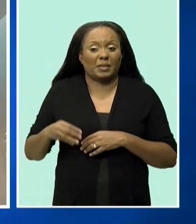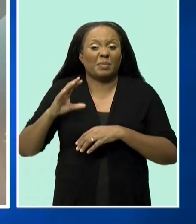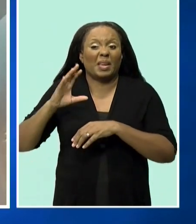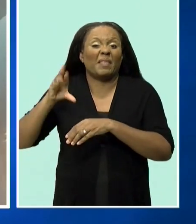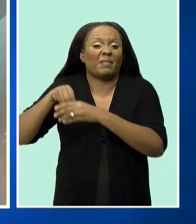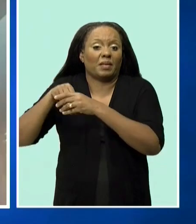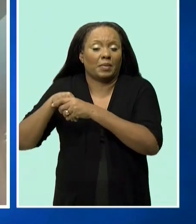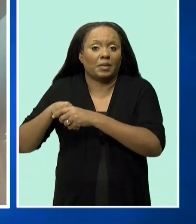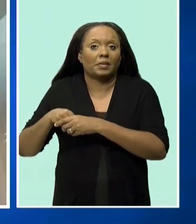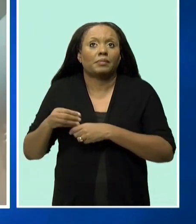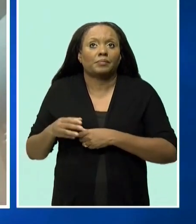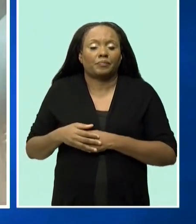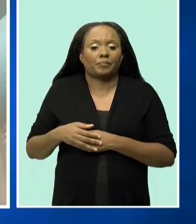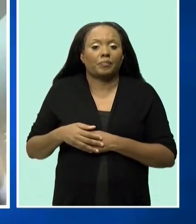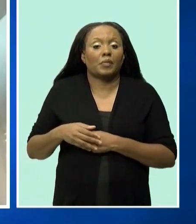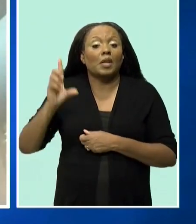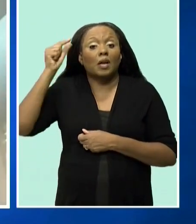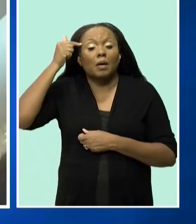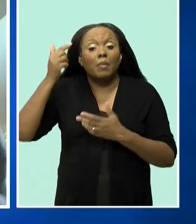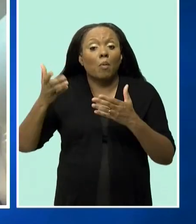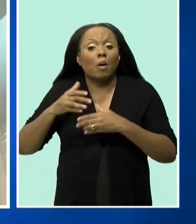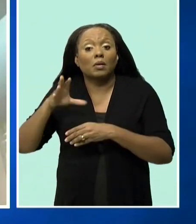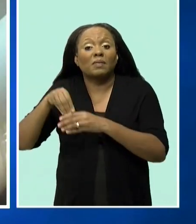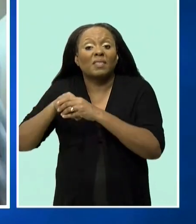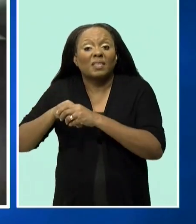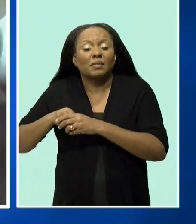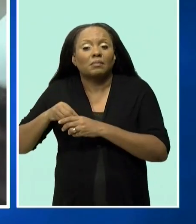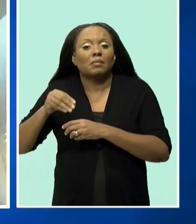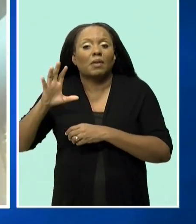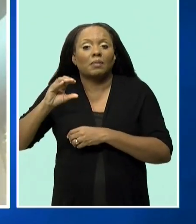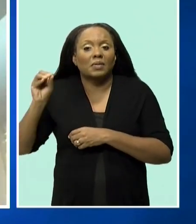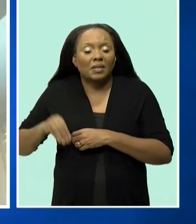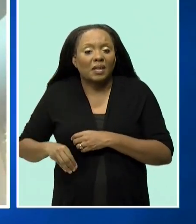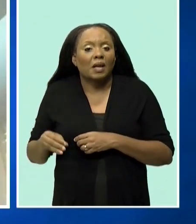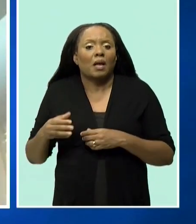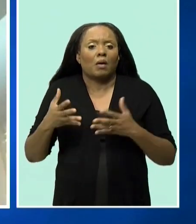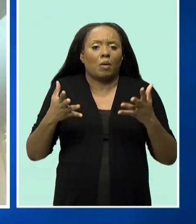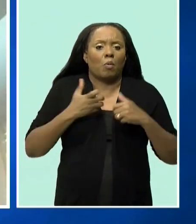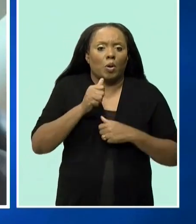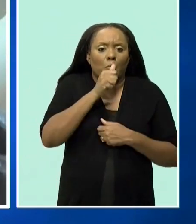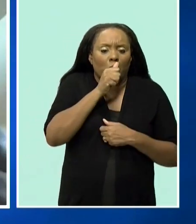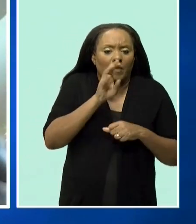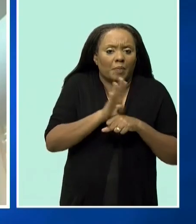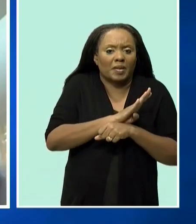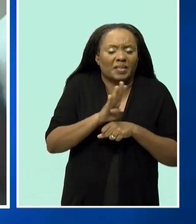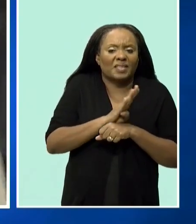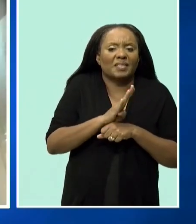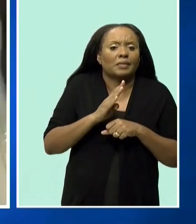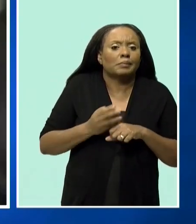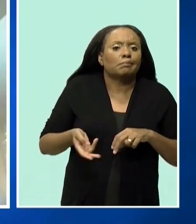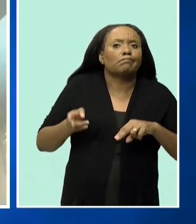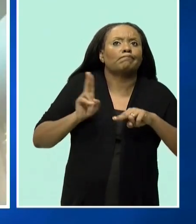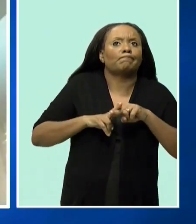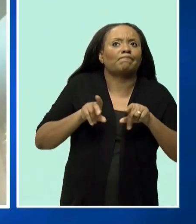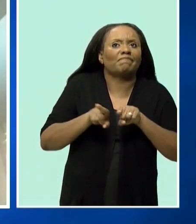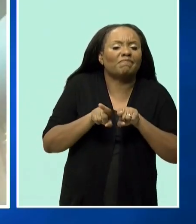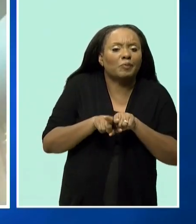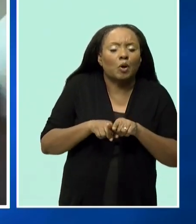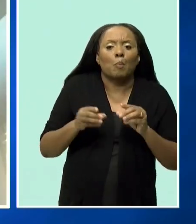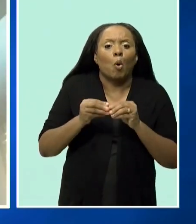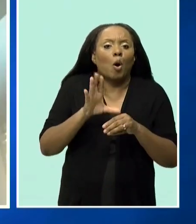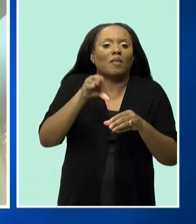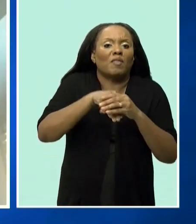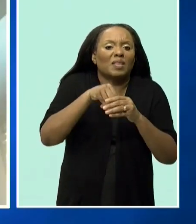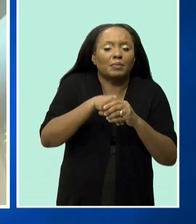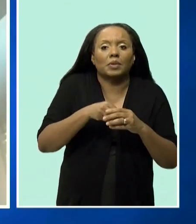in an expectation that the private sector will raise their investment from 1 billion to about 1.9 billion, and foreign investment will rise. All